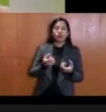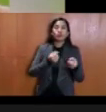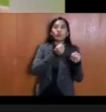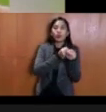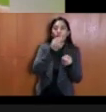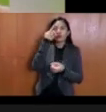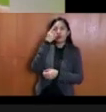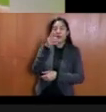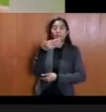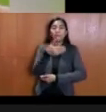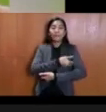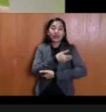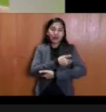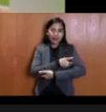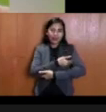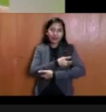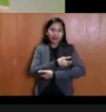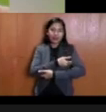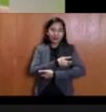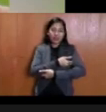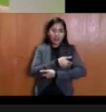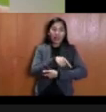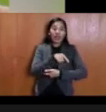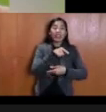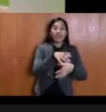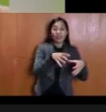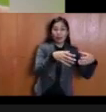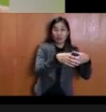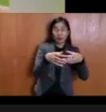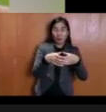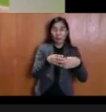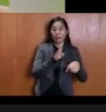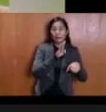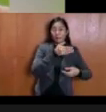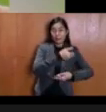can extend the same relief or benefit to this